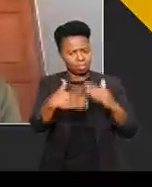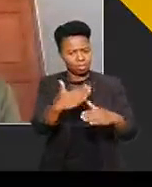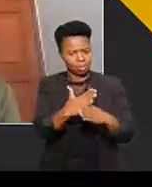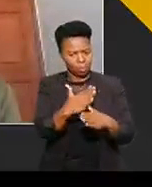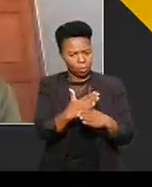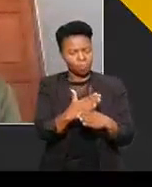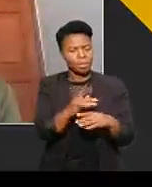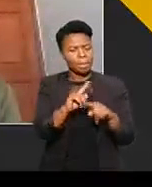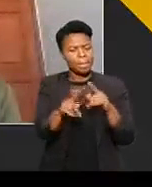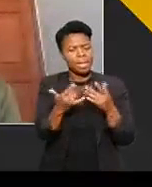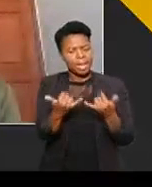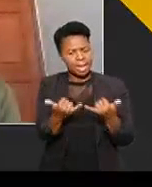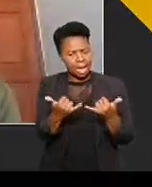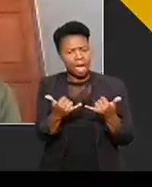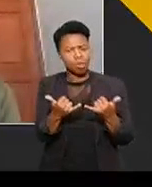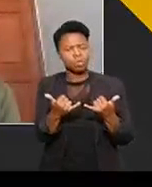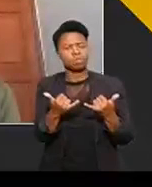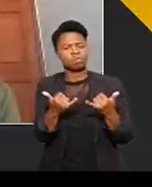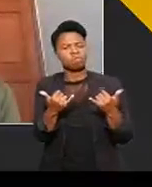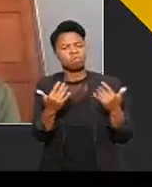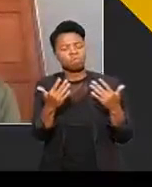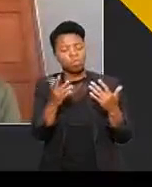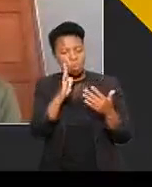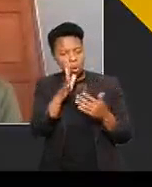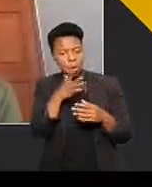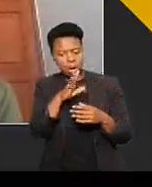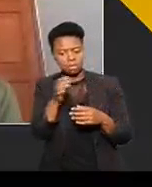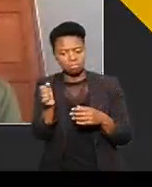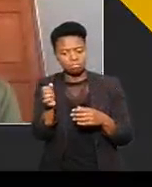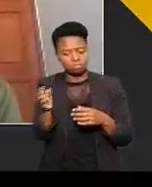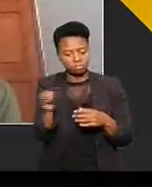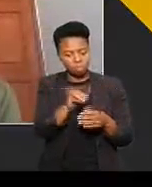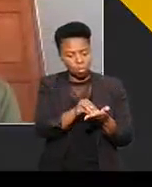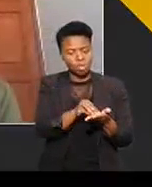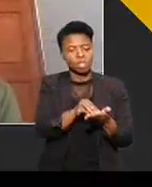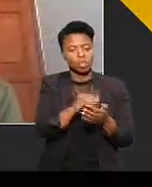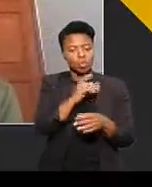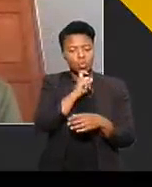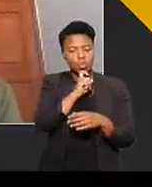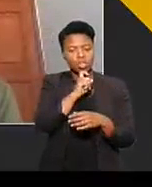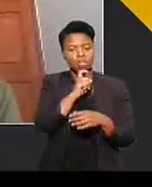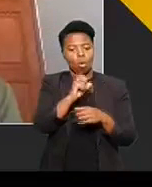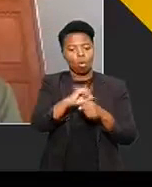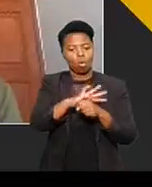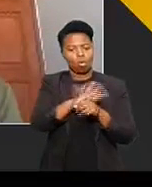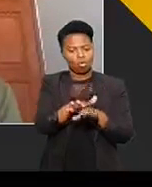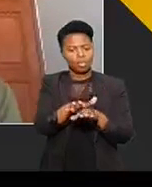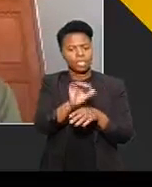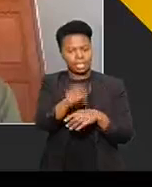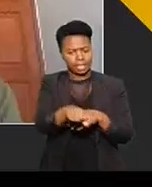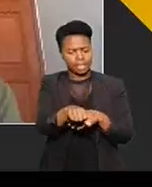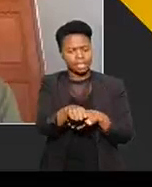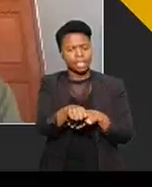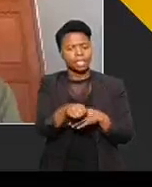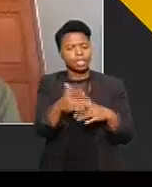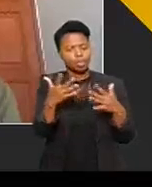are tailoring it for applications within COVID. And I must say that for a local industry, we really commend this